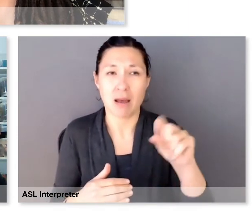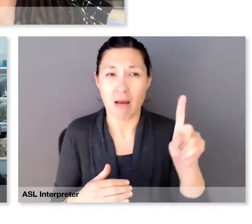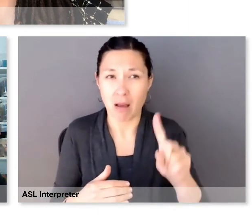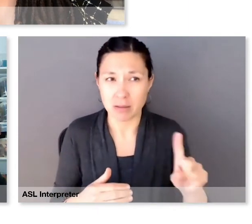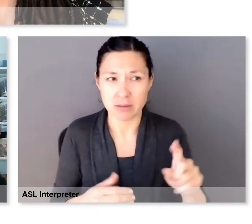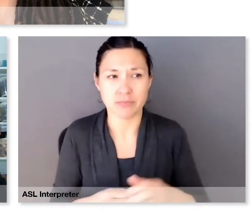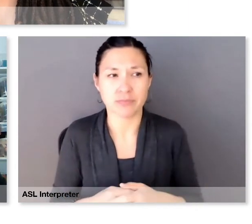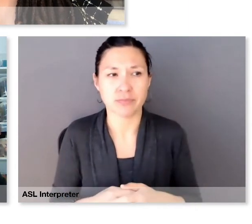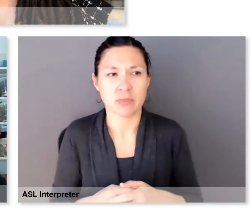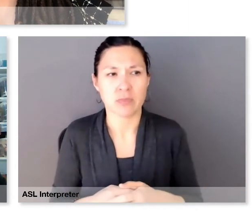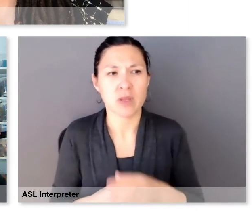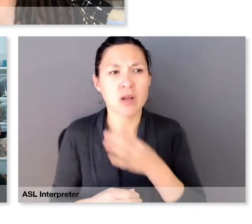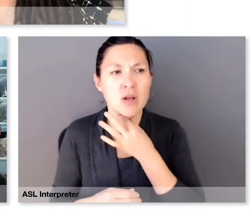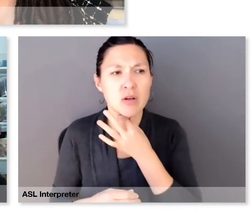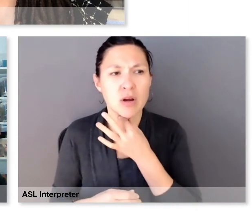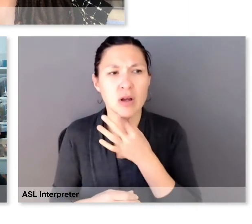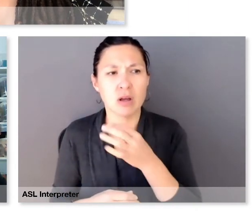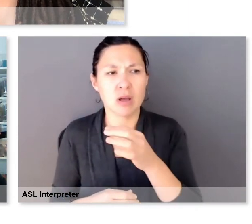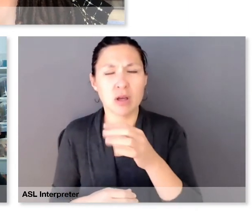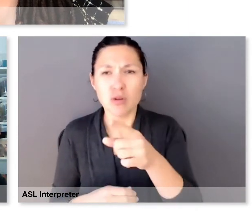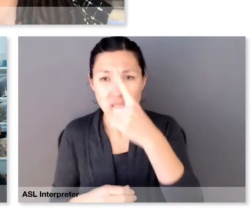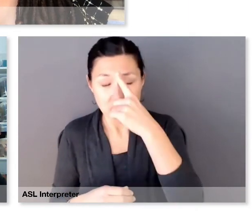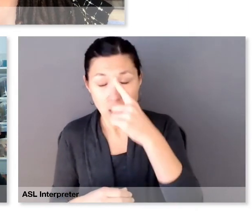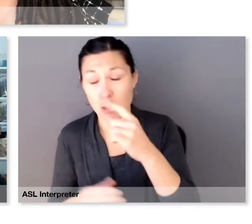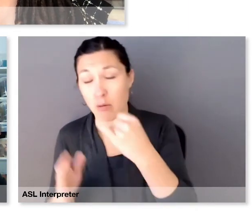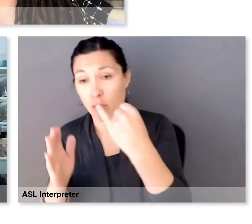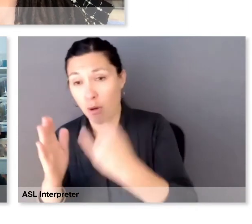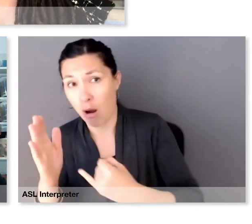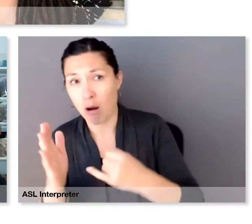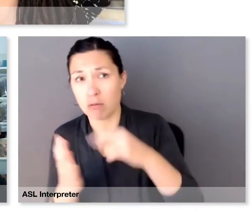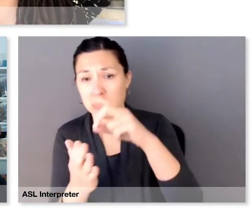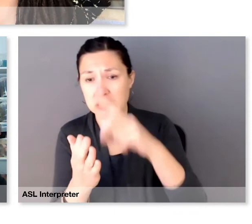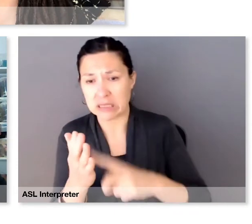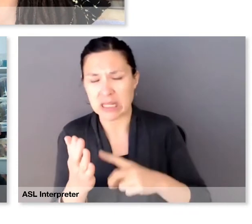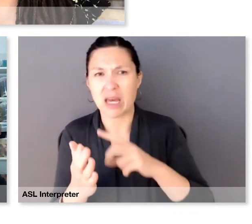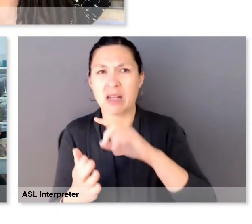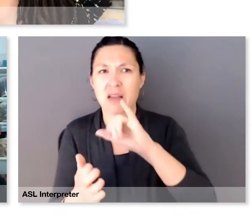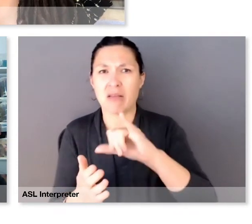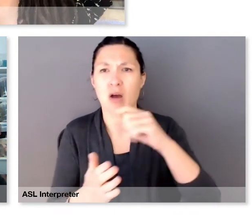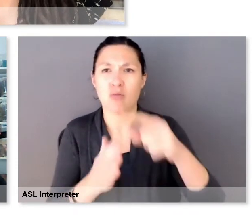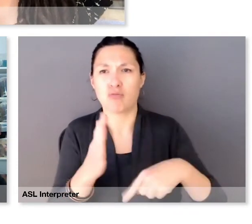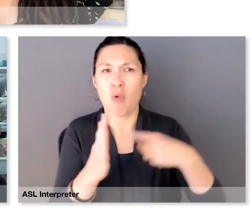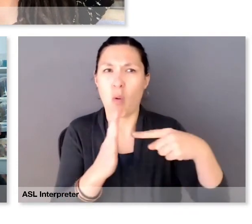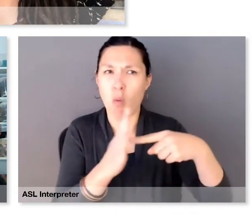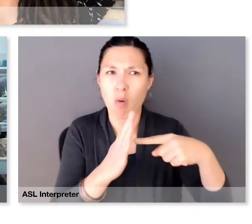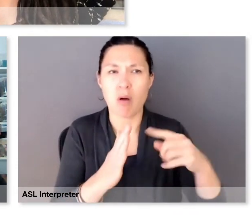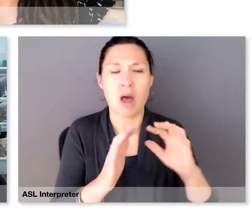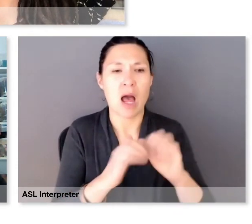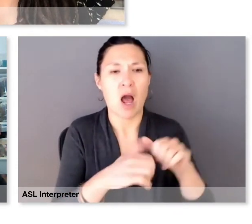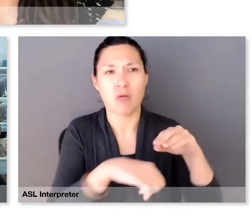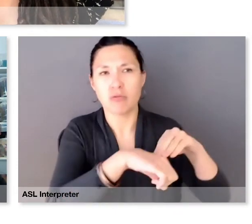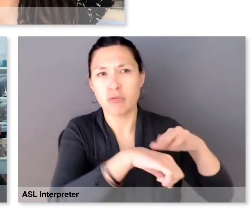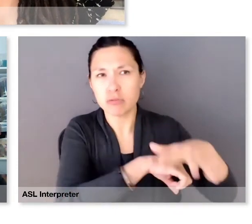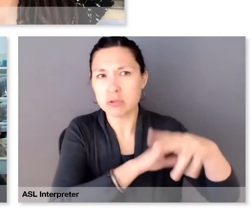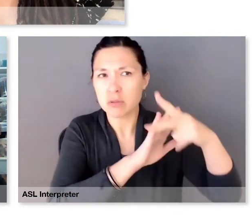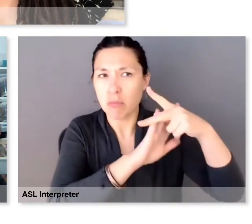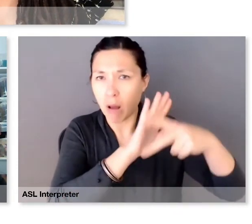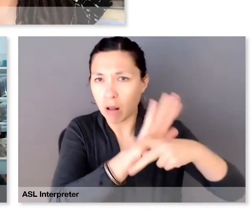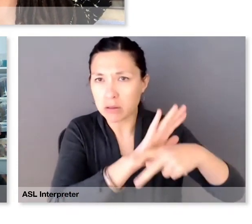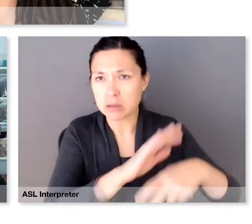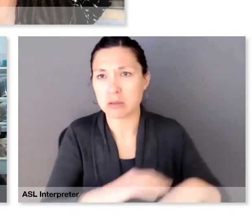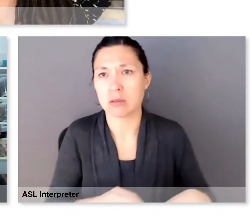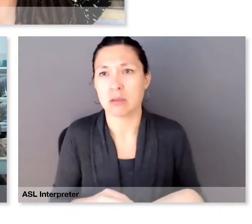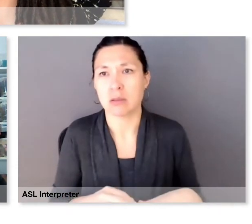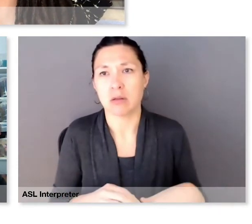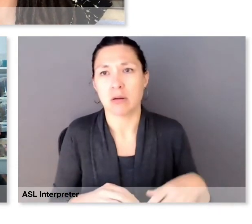as the role of art and design then for maybe influencing policymakers, or for instantiating